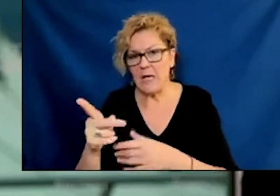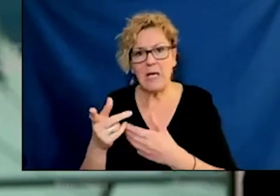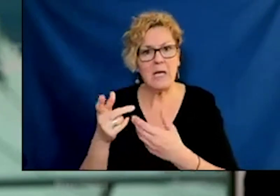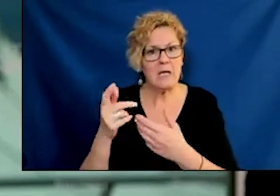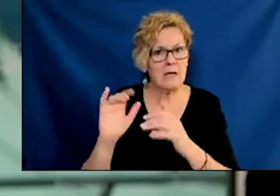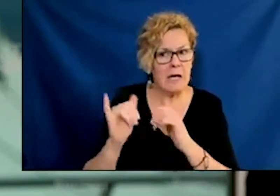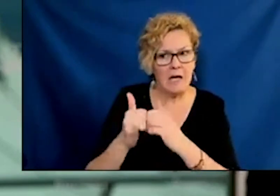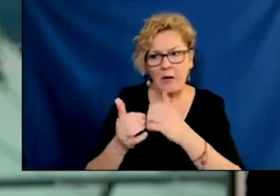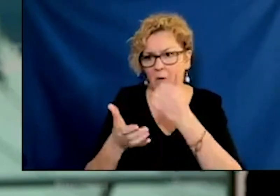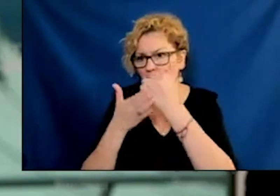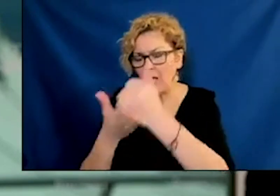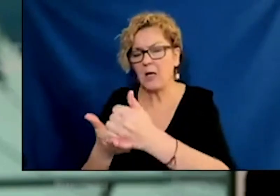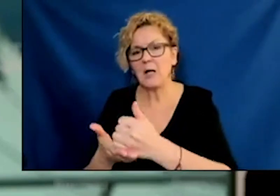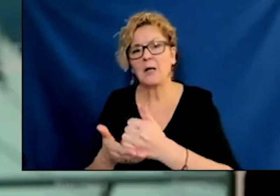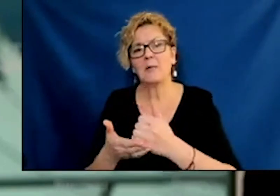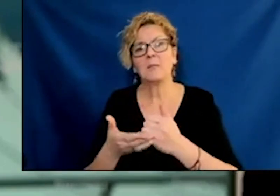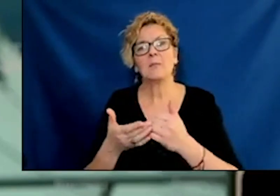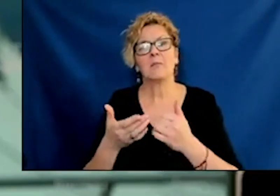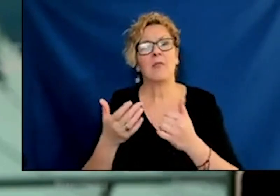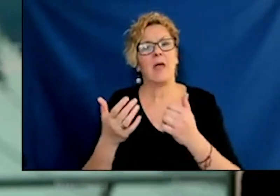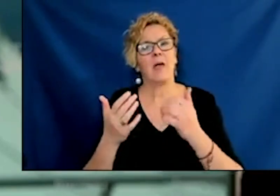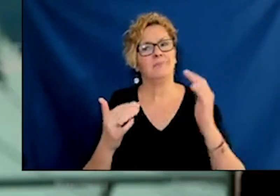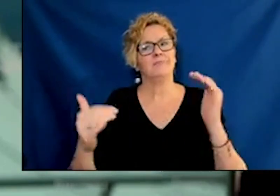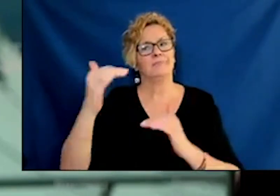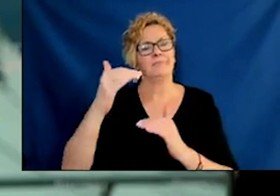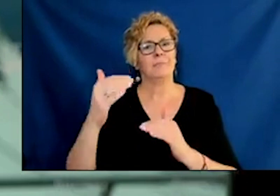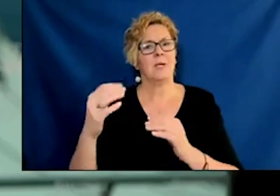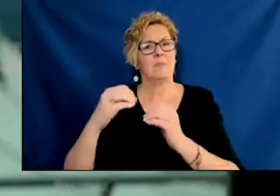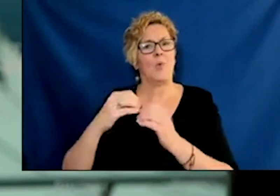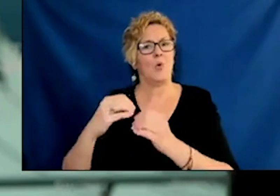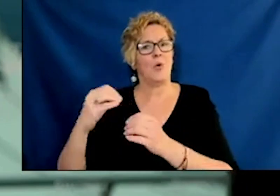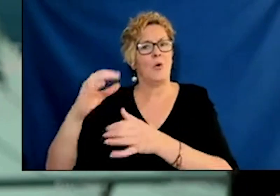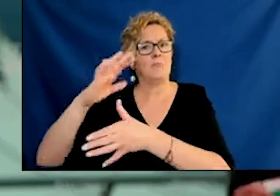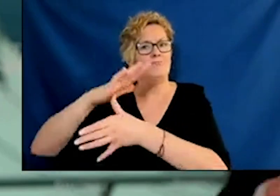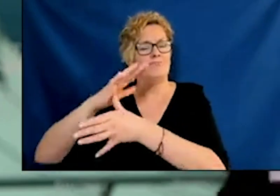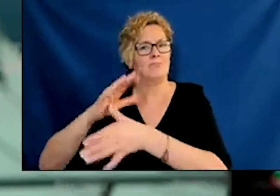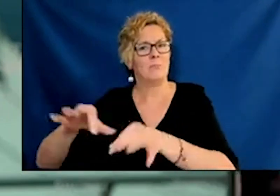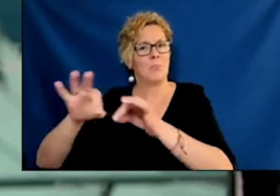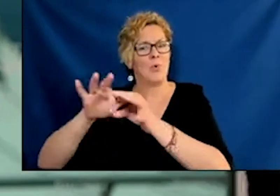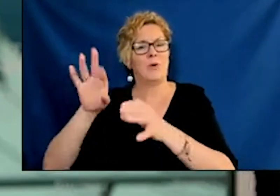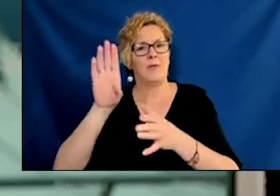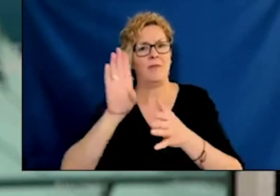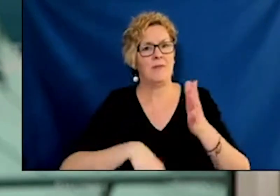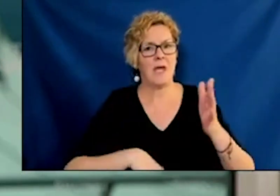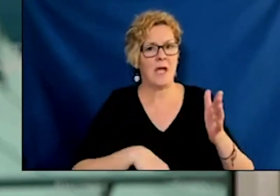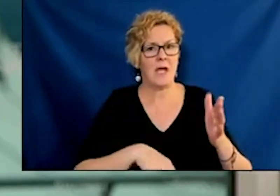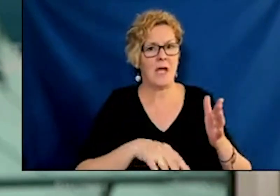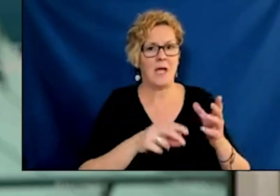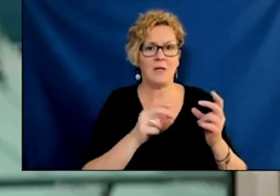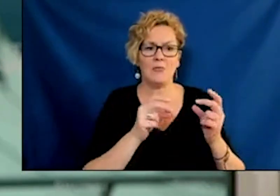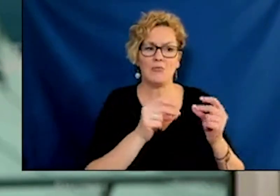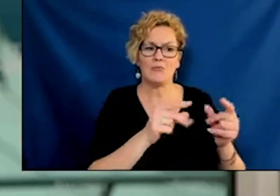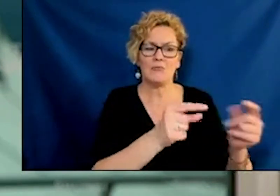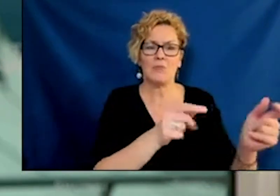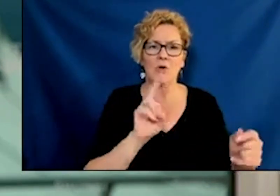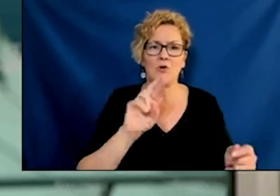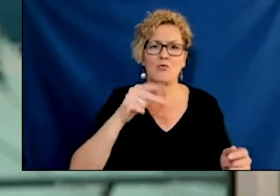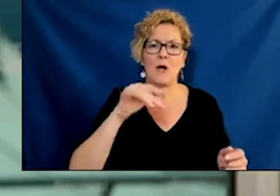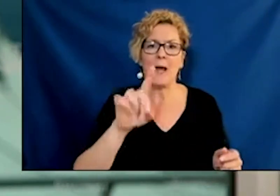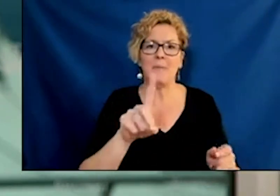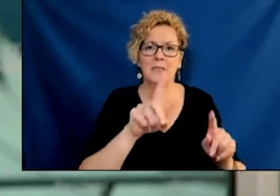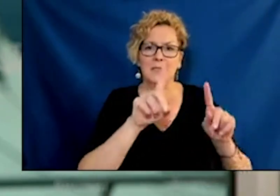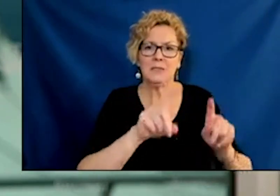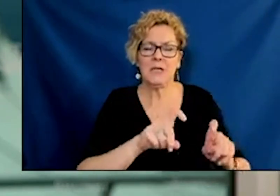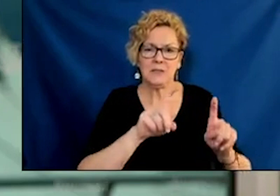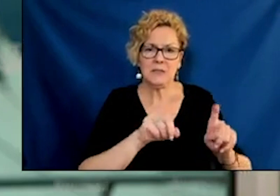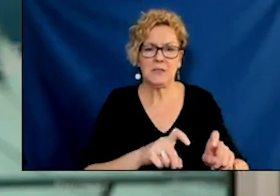a many different pronged approach to long-term care, and absolutely immunization has been the single most